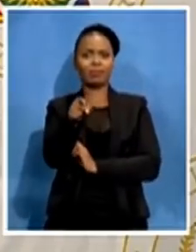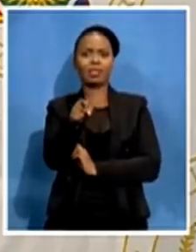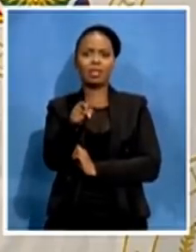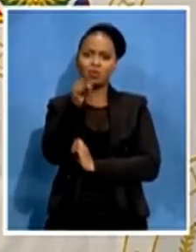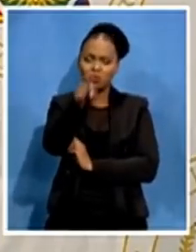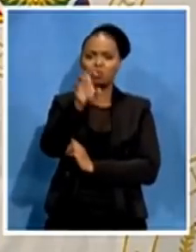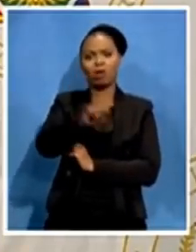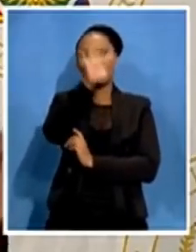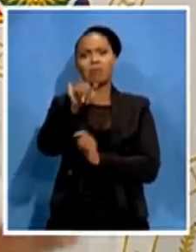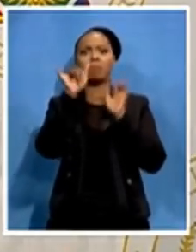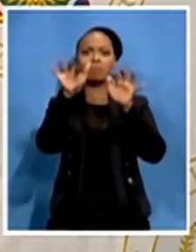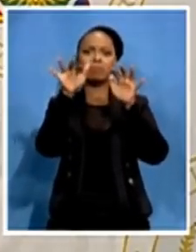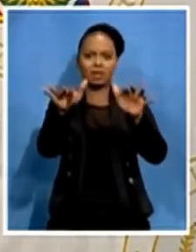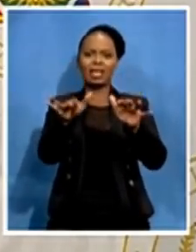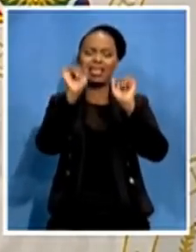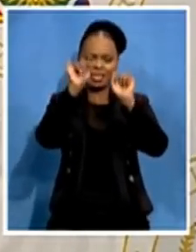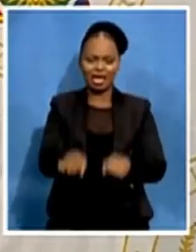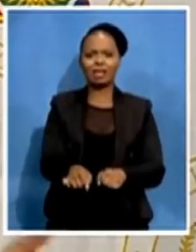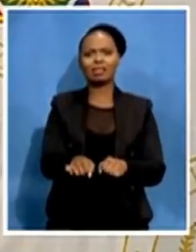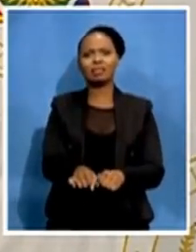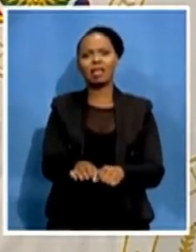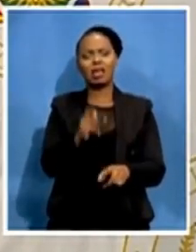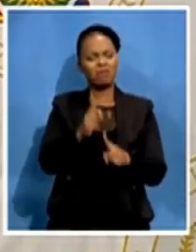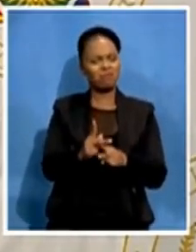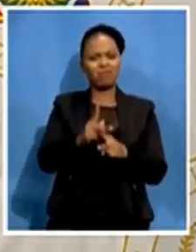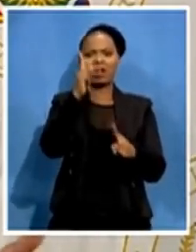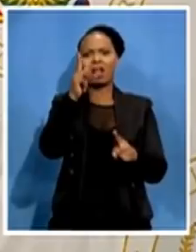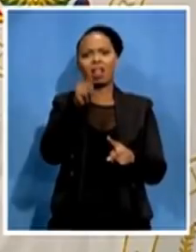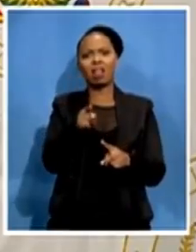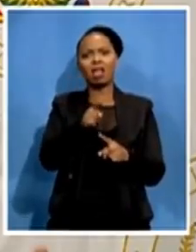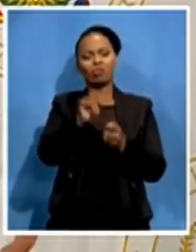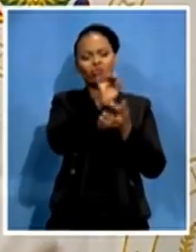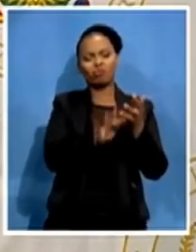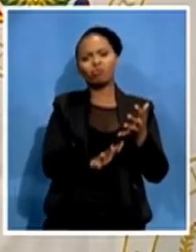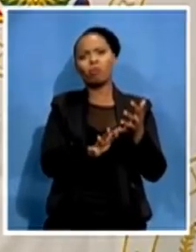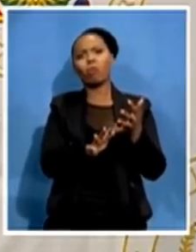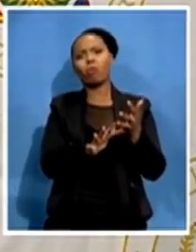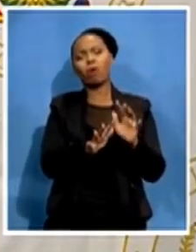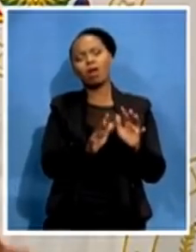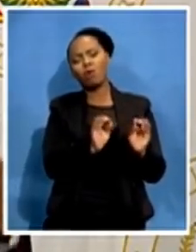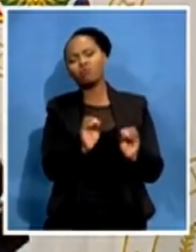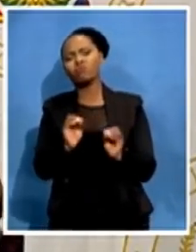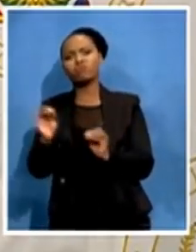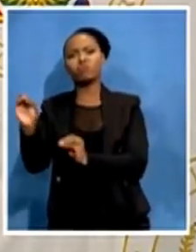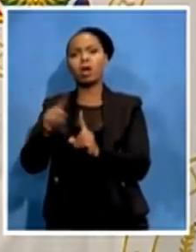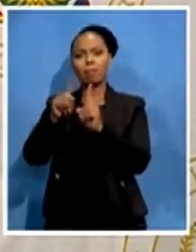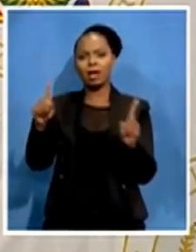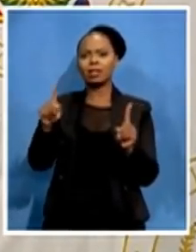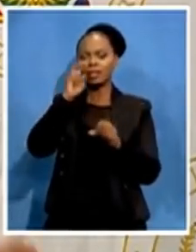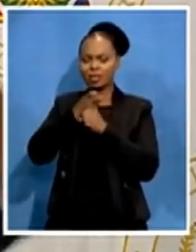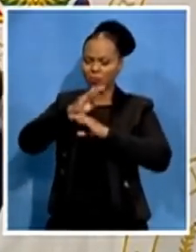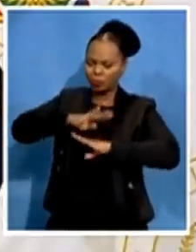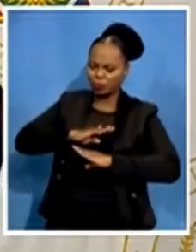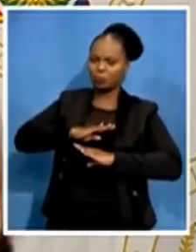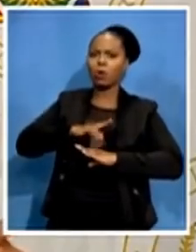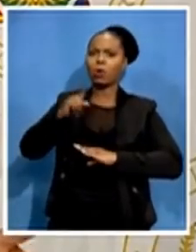to be finalized, we should be pleased that the Judicial Conduct Tribunal sat, judges testified,